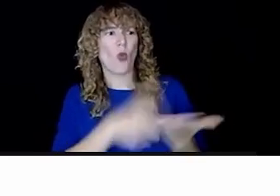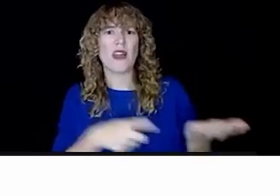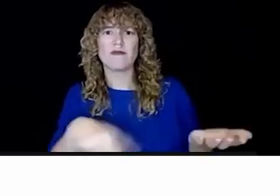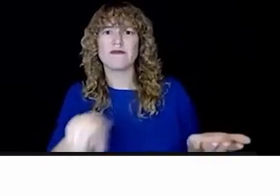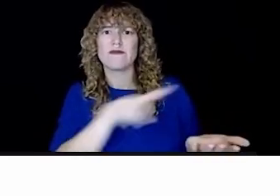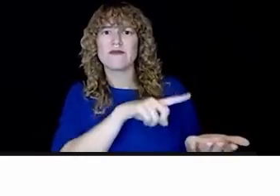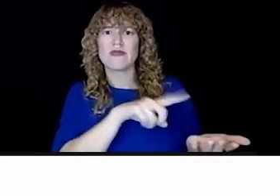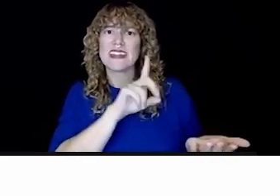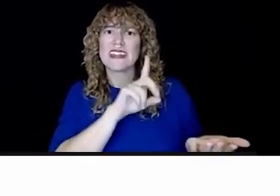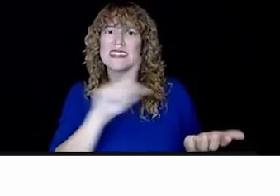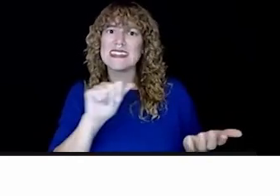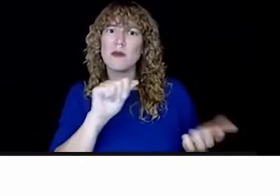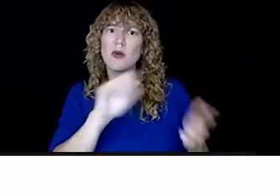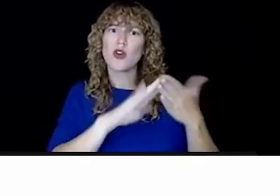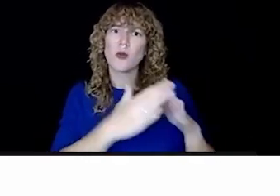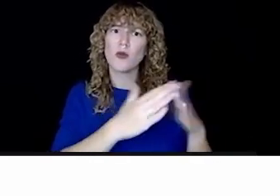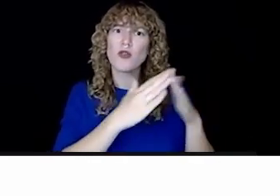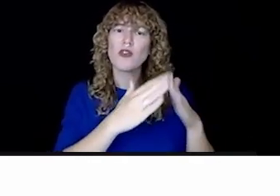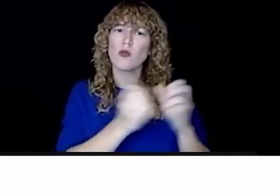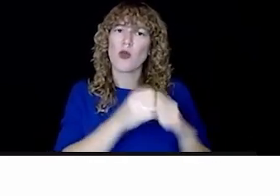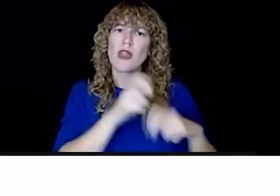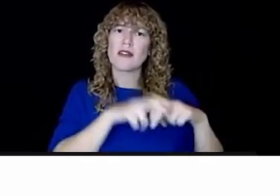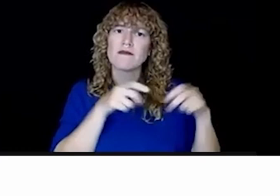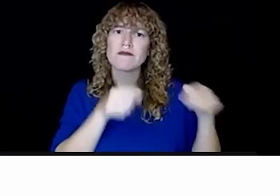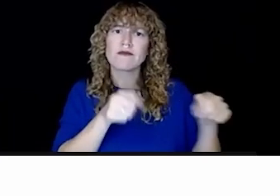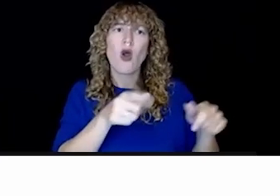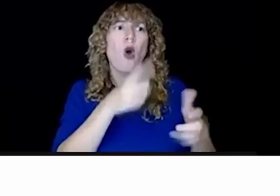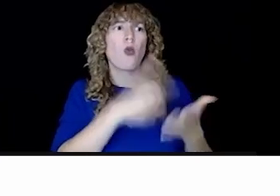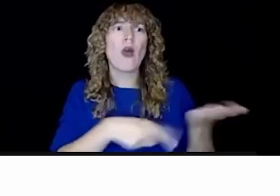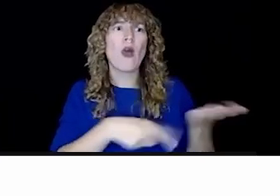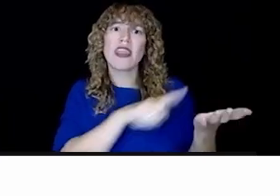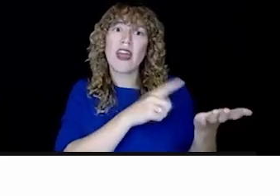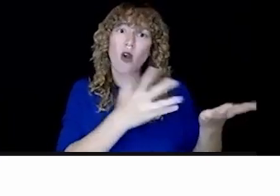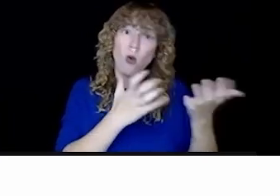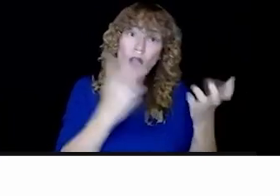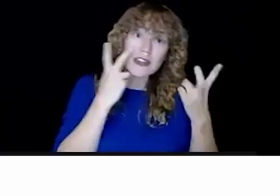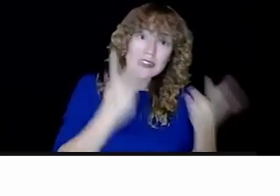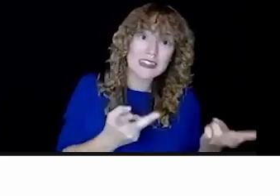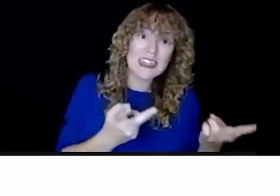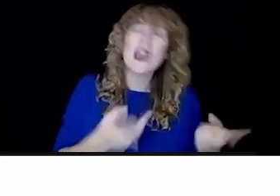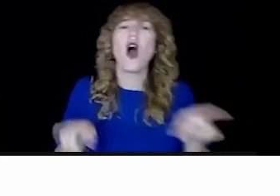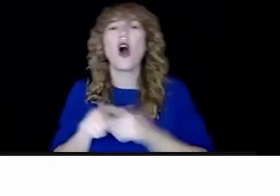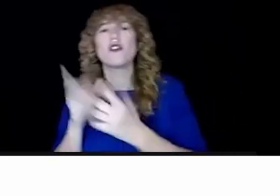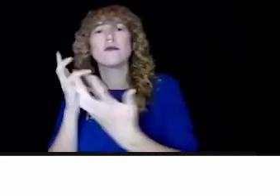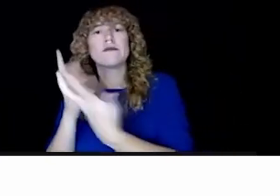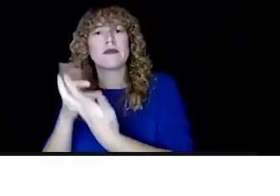devices and airport, airline, and third-party employees.